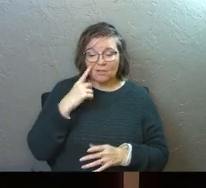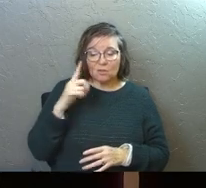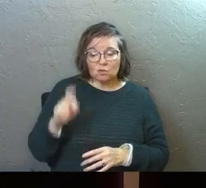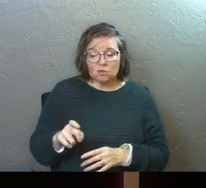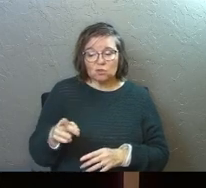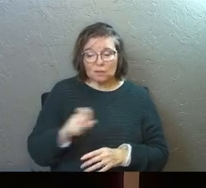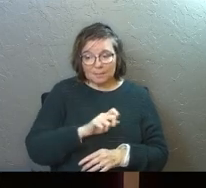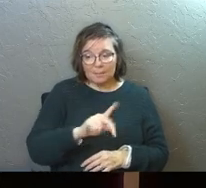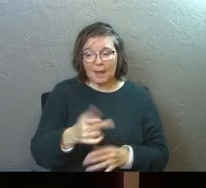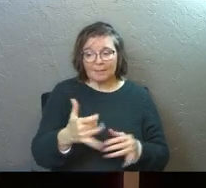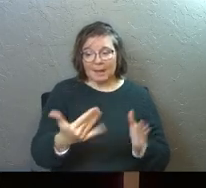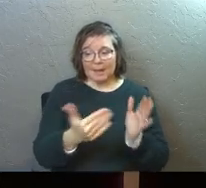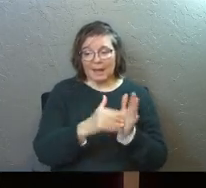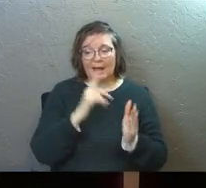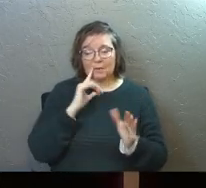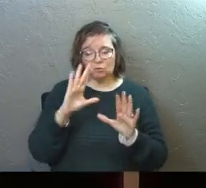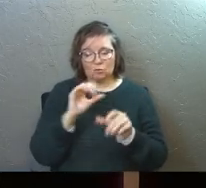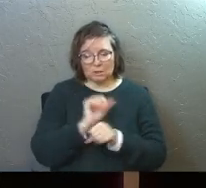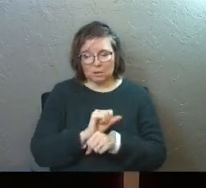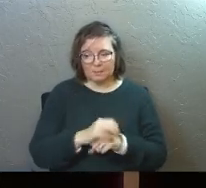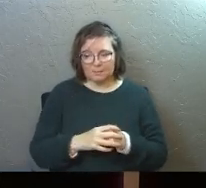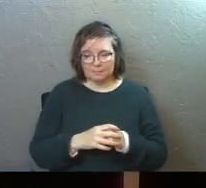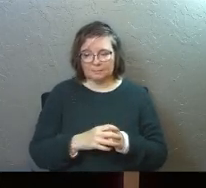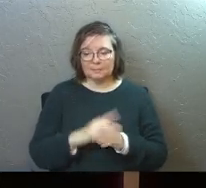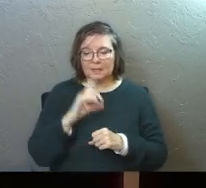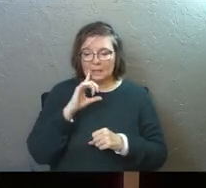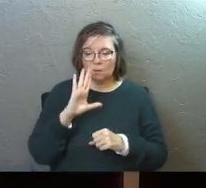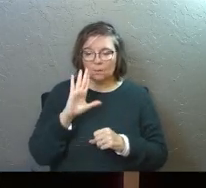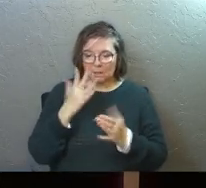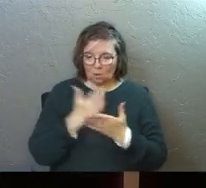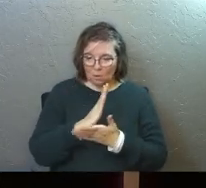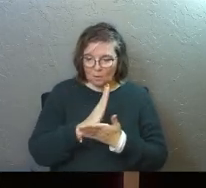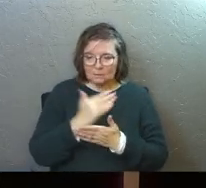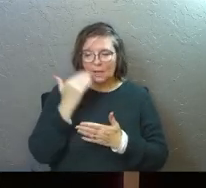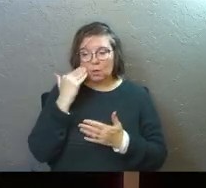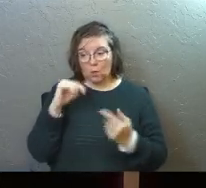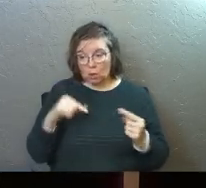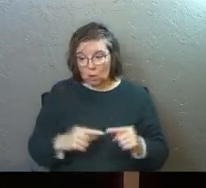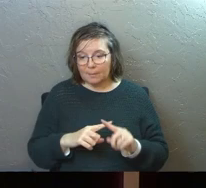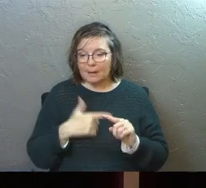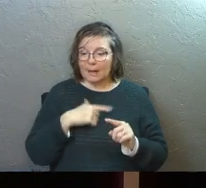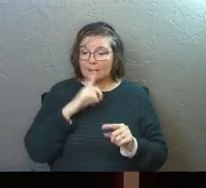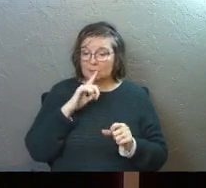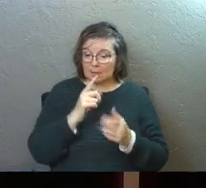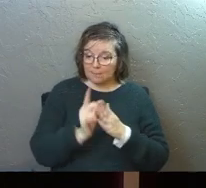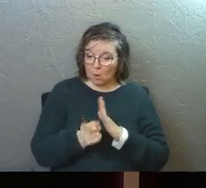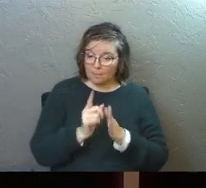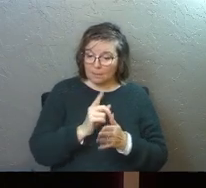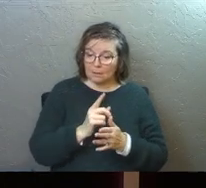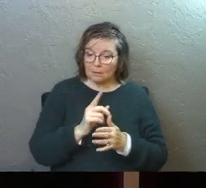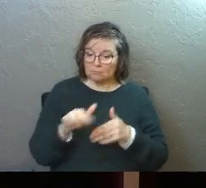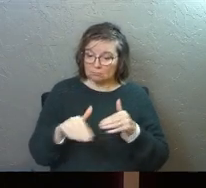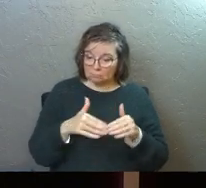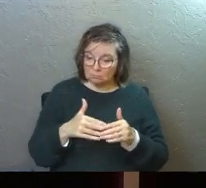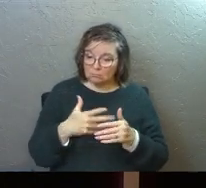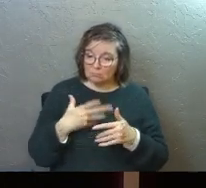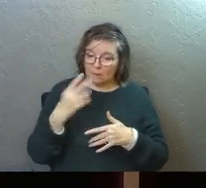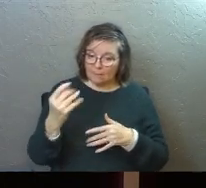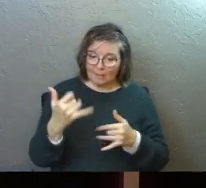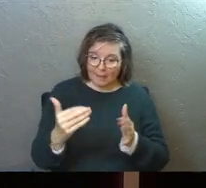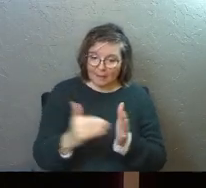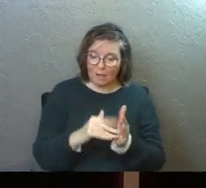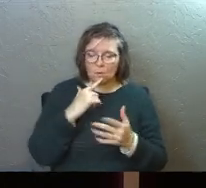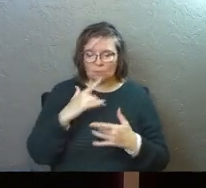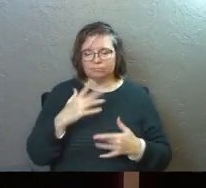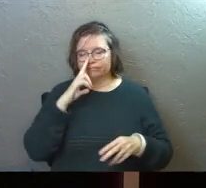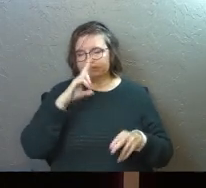think you should get back out there because I think you're going to do a great job. And I think you're going to be all right. I know it hurts, but I bet the moment you step back out there, you're going to have a blast and